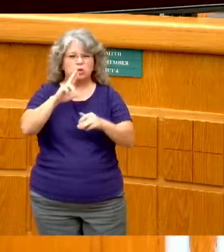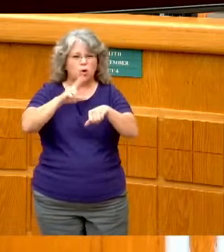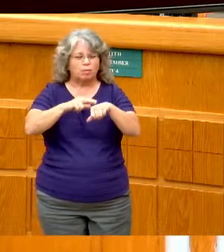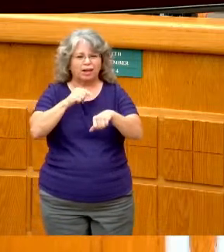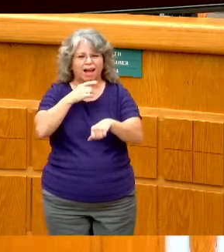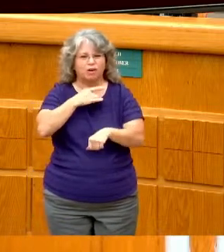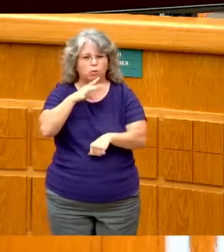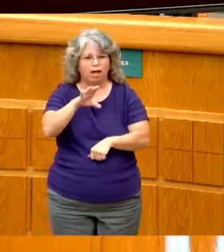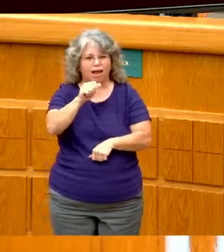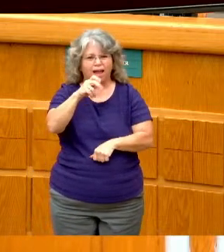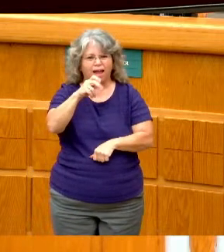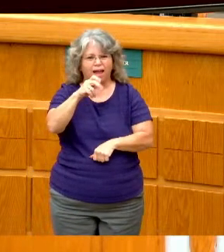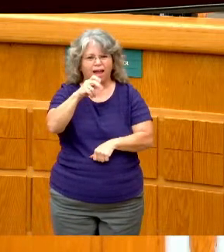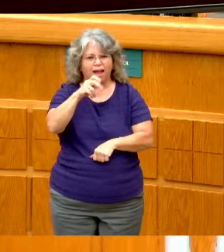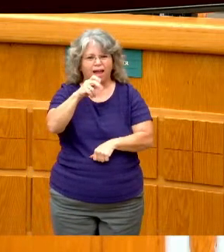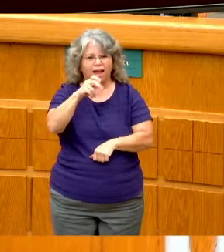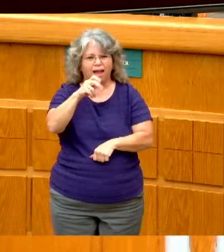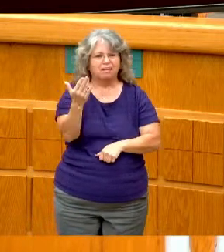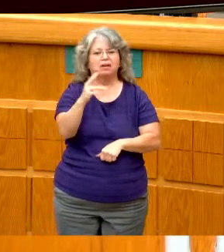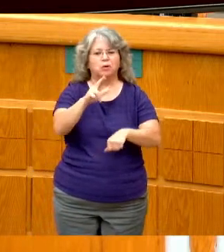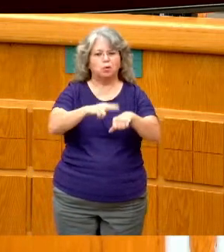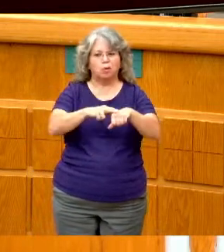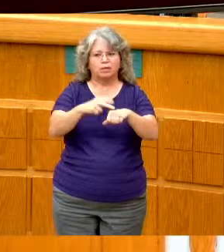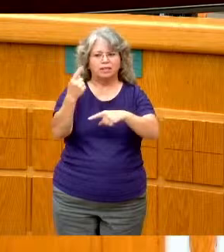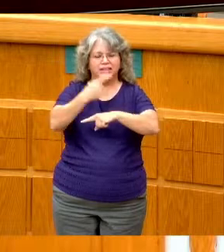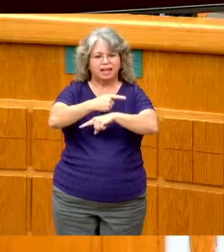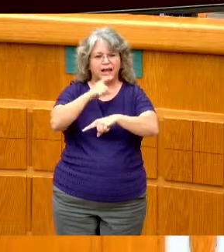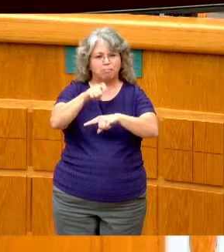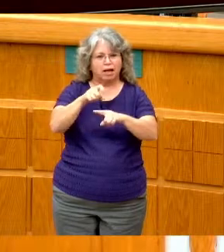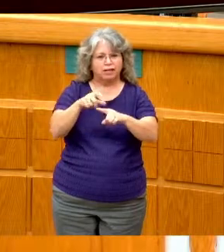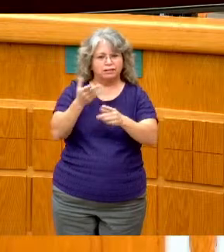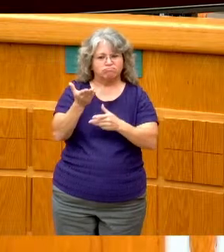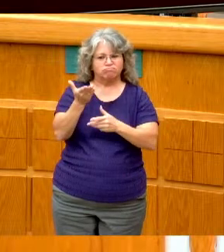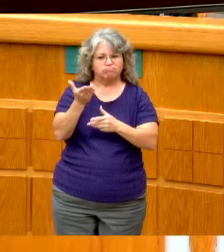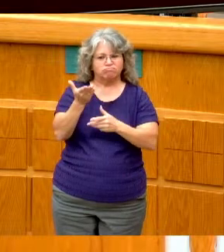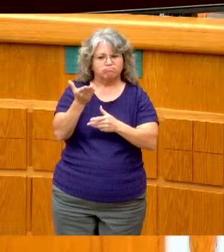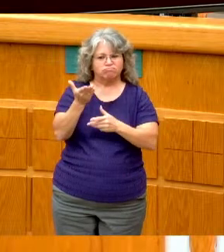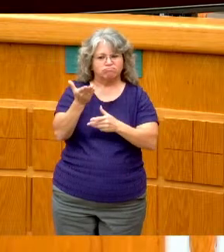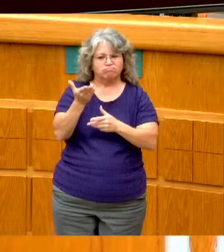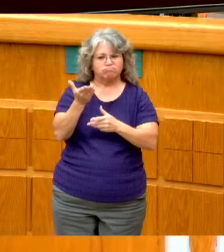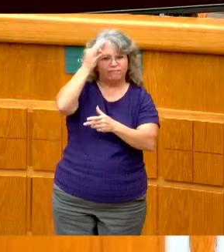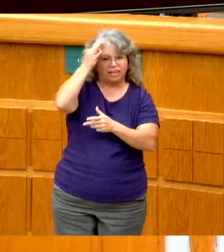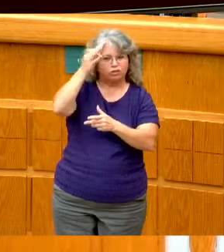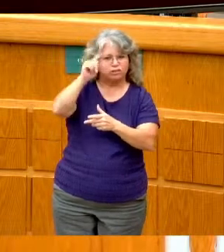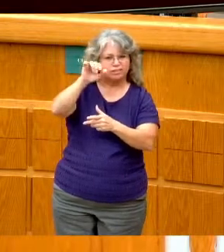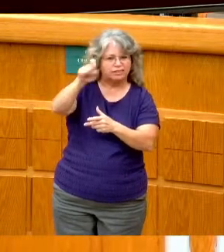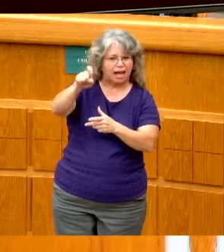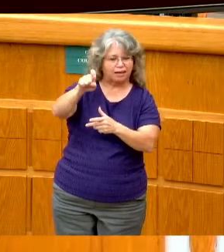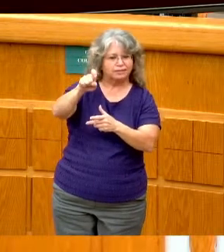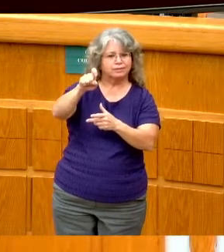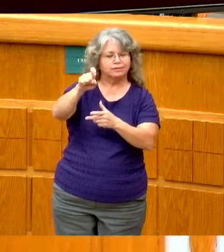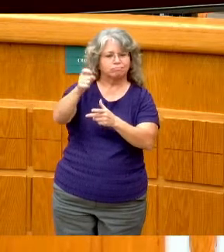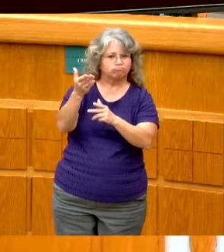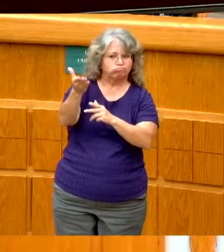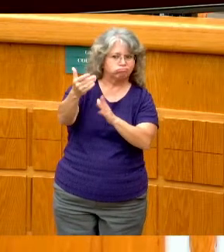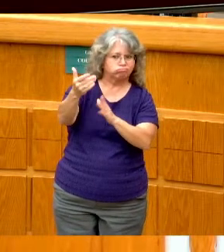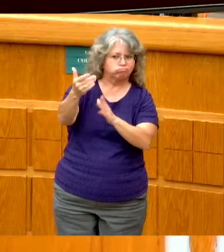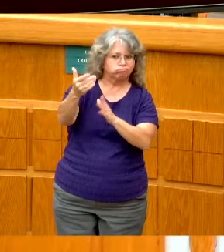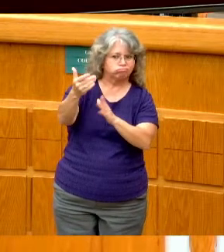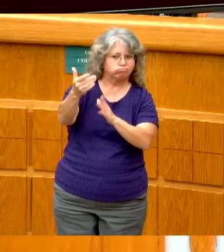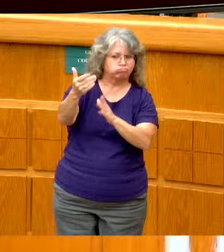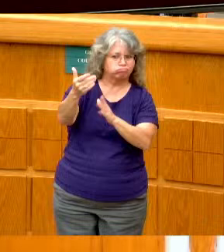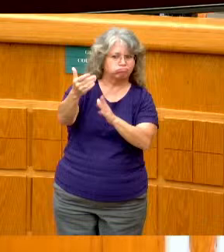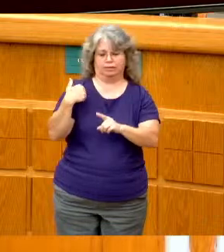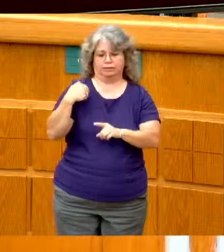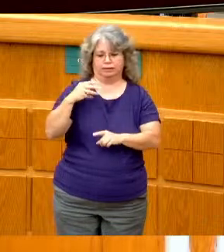is the day that you have to get your income tax, your federal income tax returns need to be filed. But in March, the